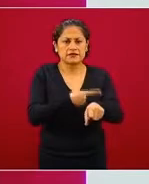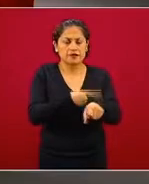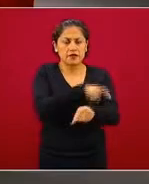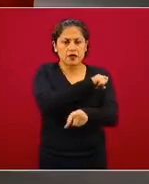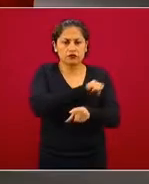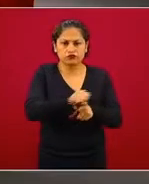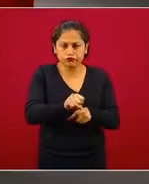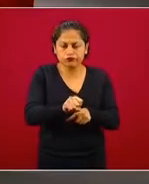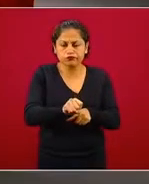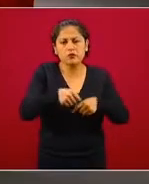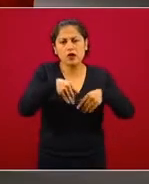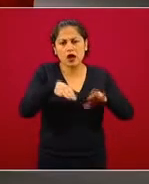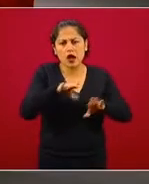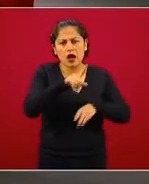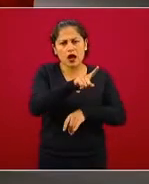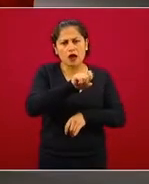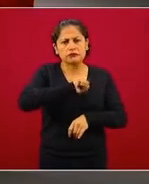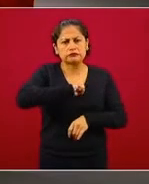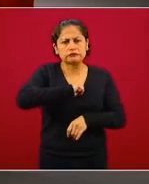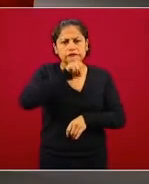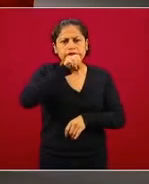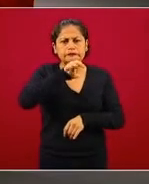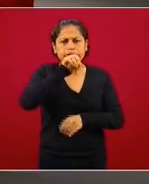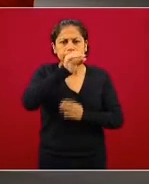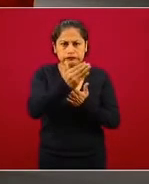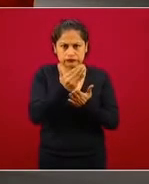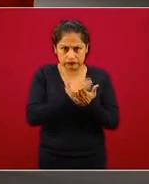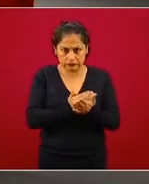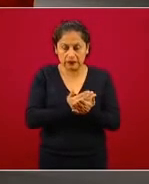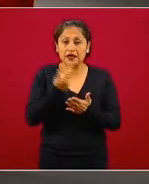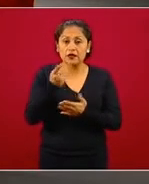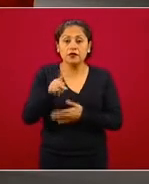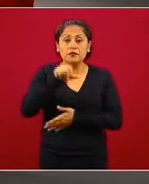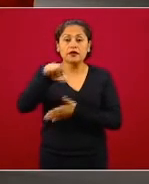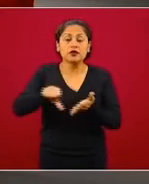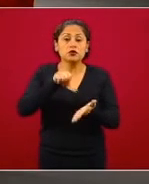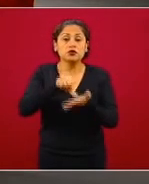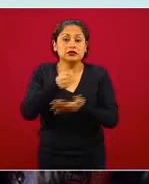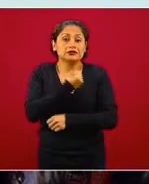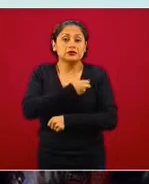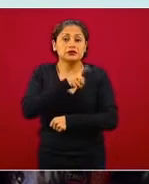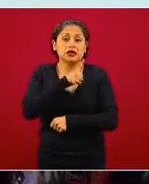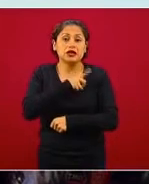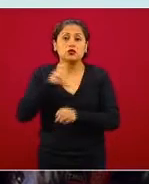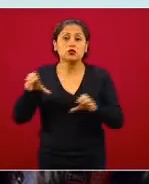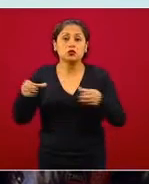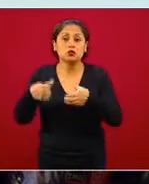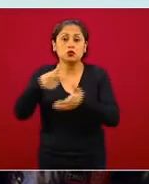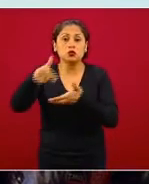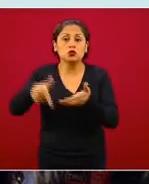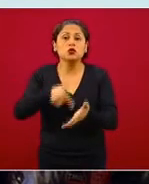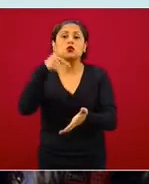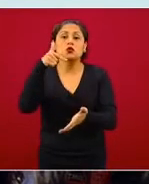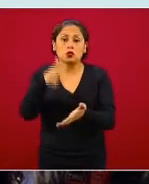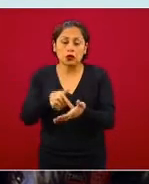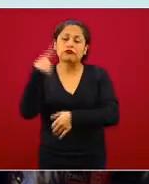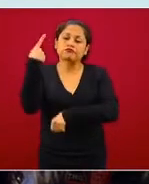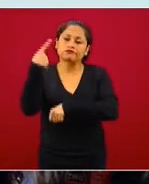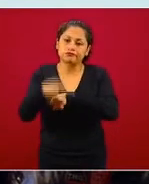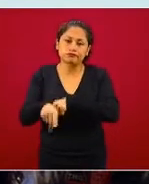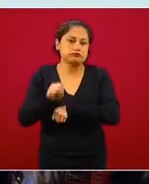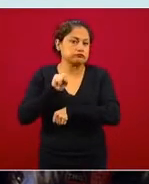of getting COVID. And that's because they're at the highest area of concentration of sick